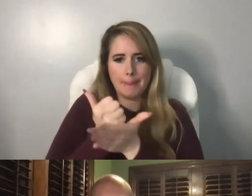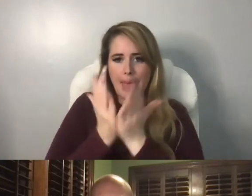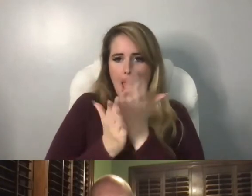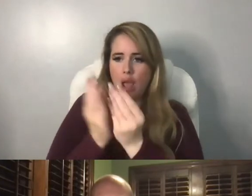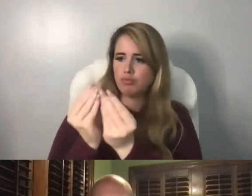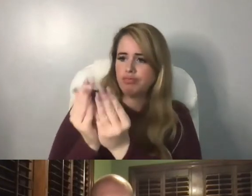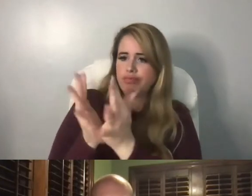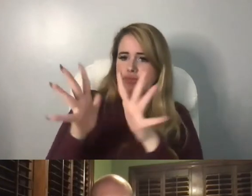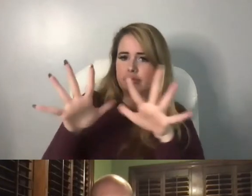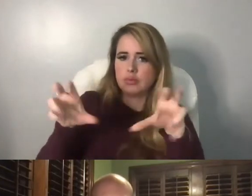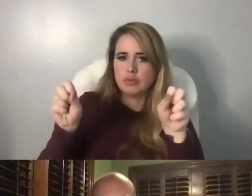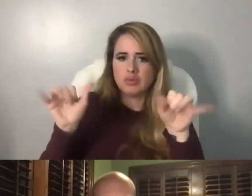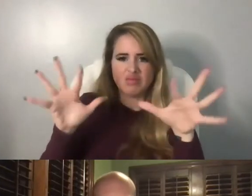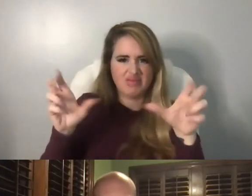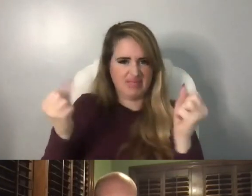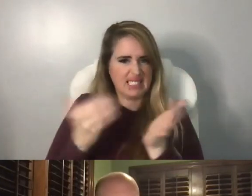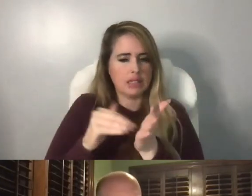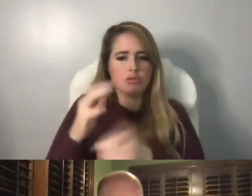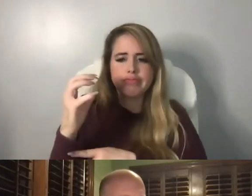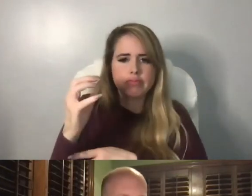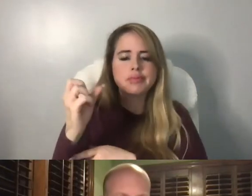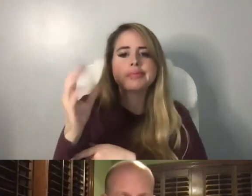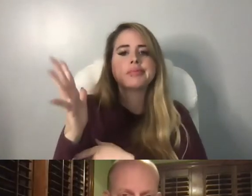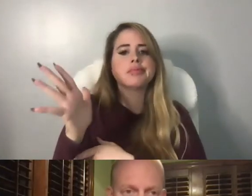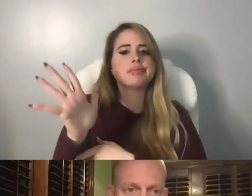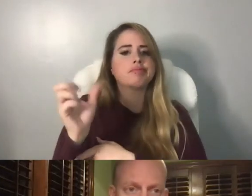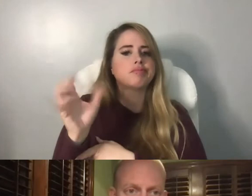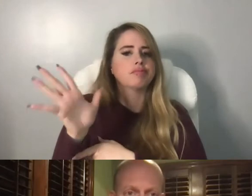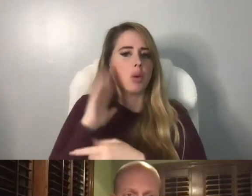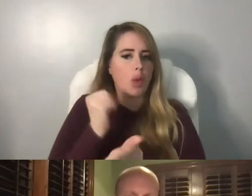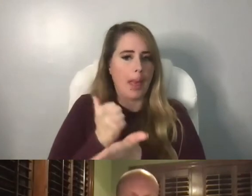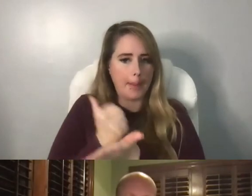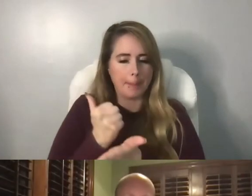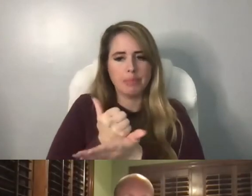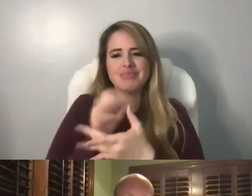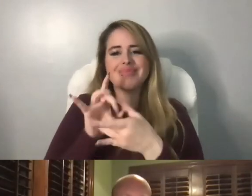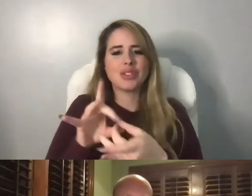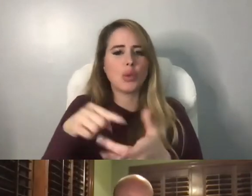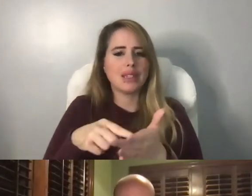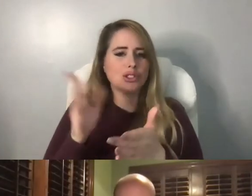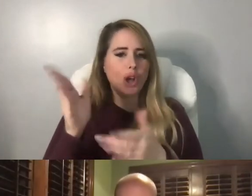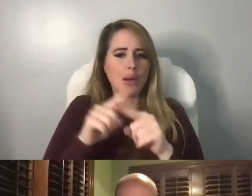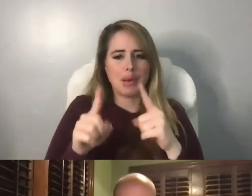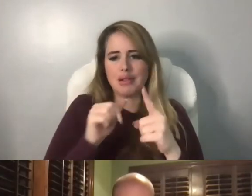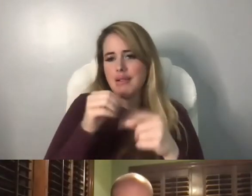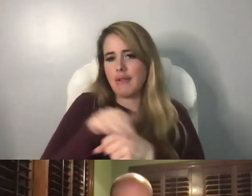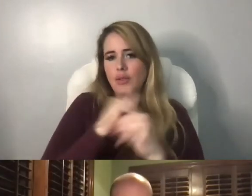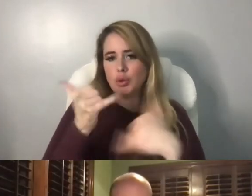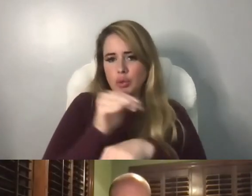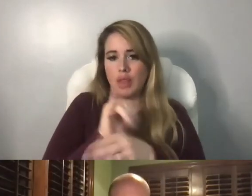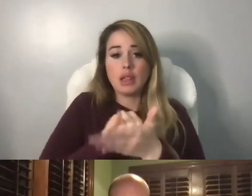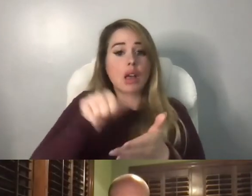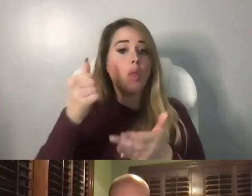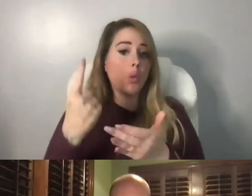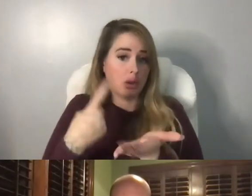So that I guess that does pertain directly to this talk, but we didn't cover it tonight. So that's another thing that might be better to